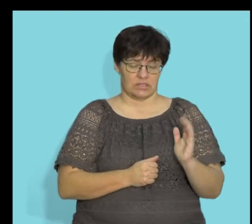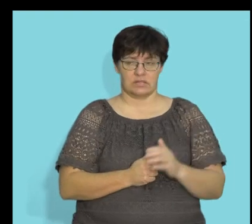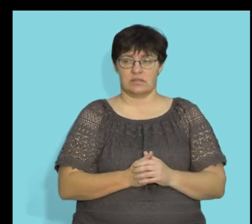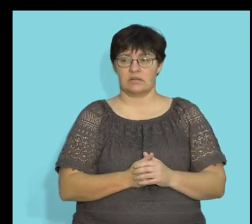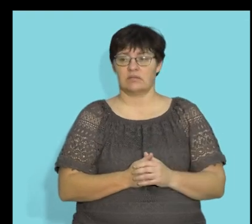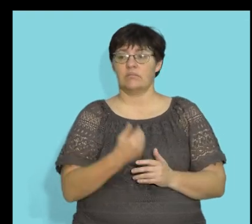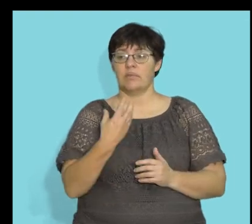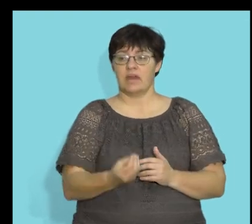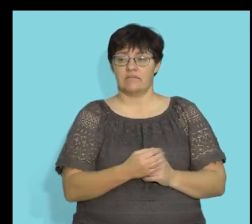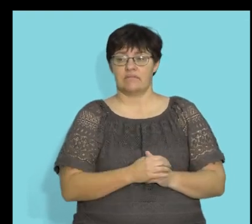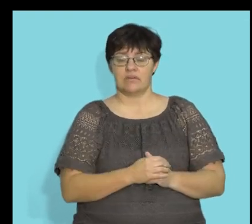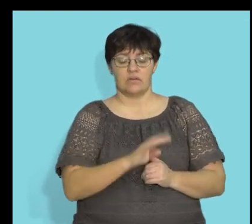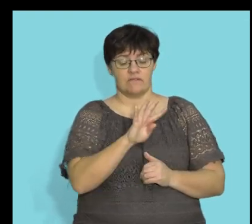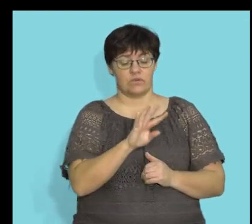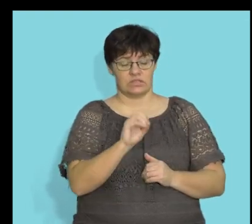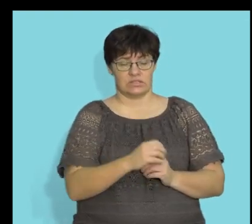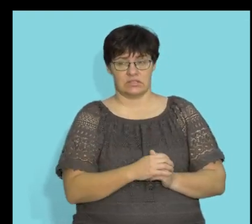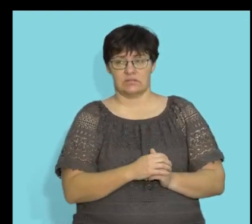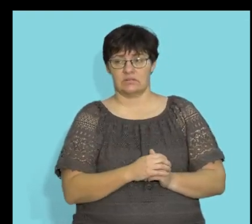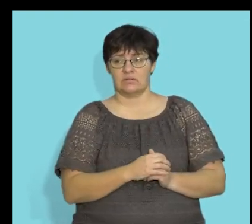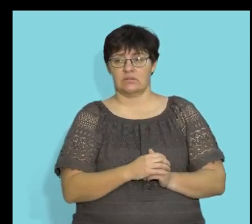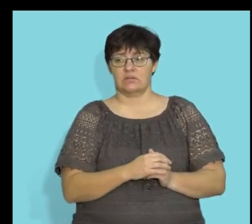bracket, I'm going to have 40